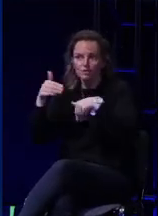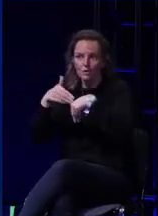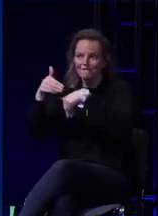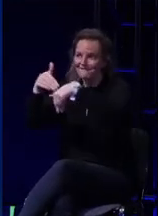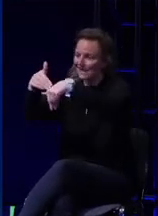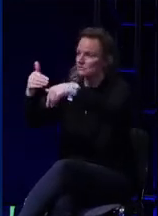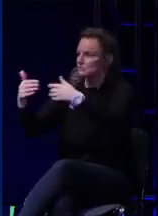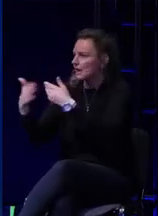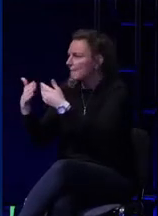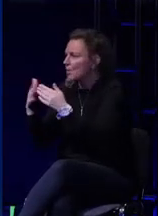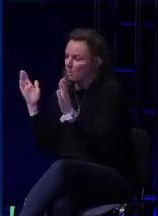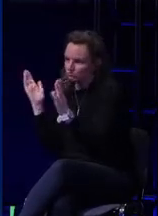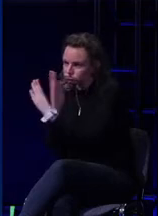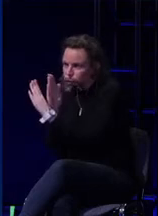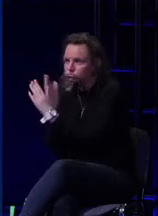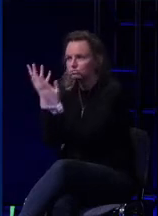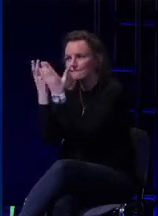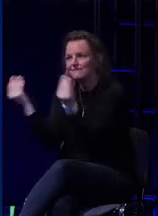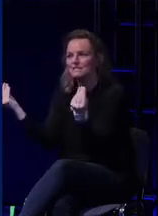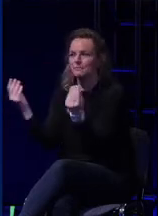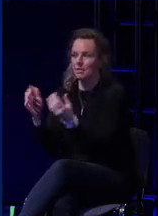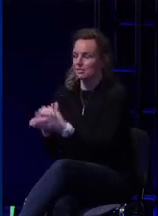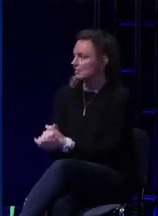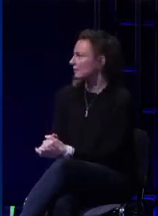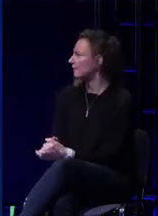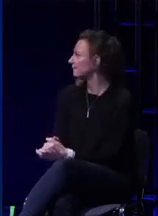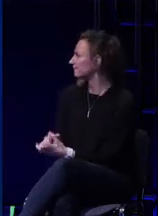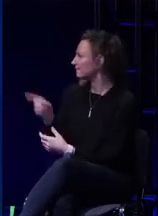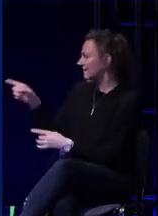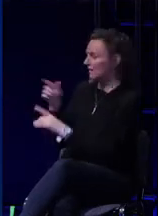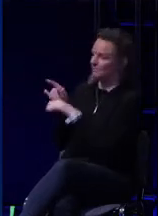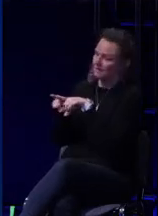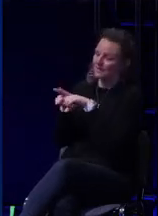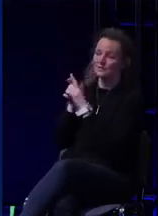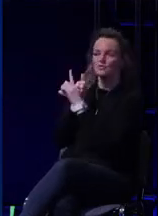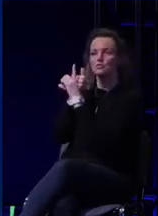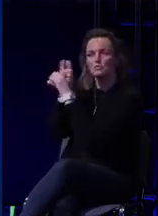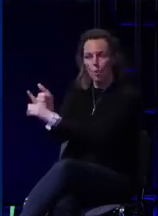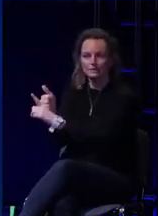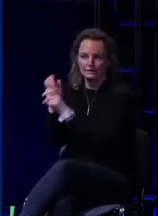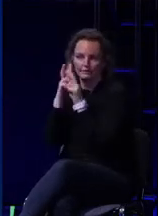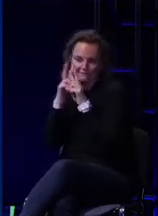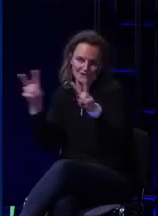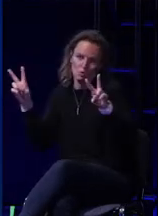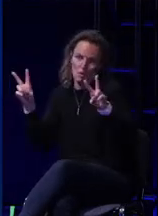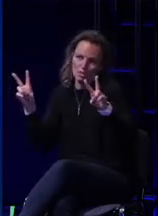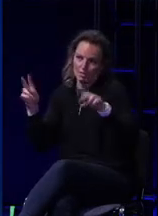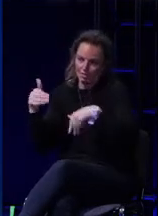more invisible. Invisible, yeah. And what you're saying is the supporting visual effects. Supporting visual effects.